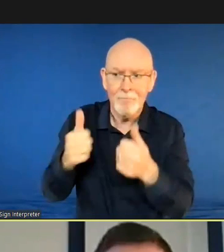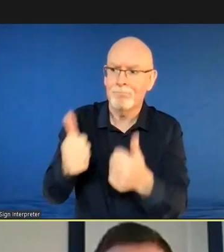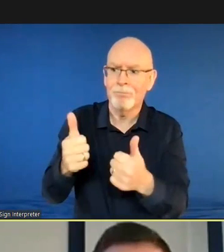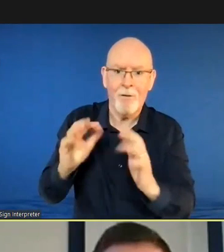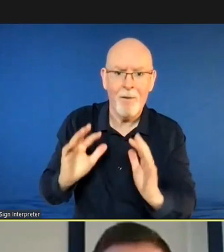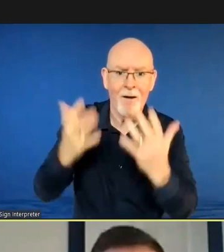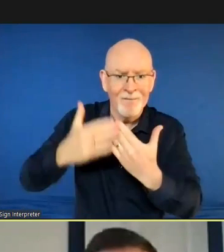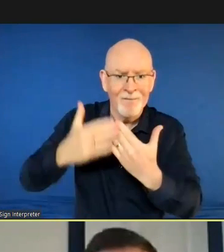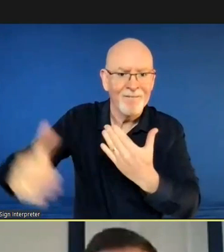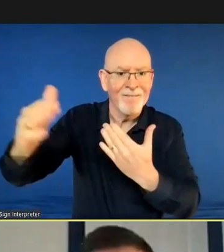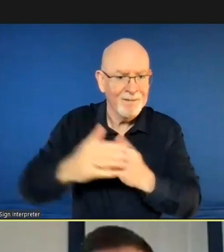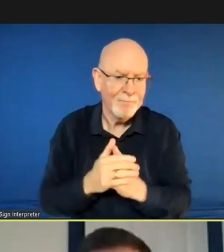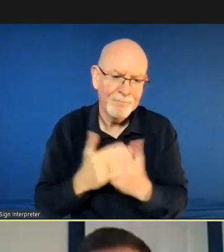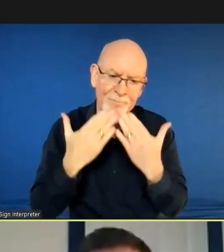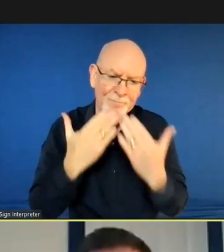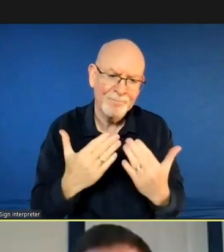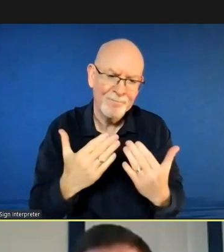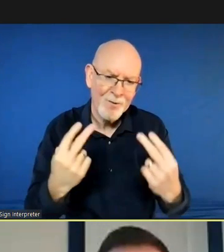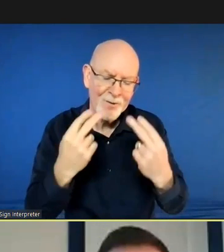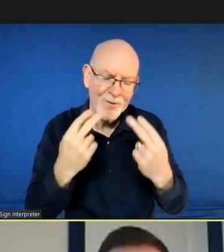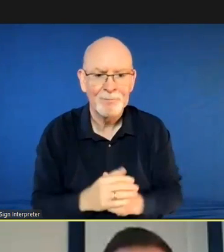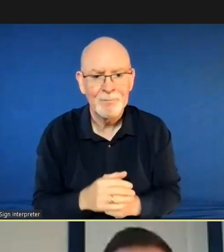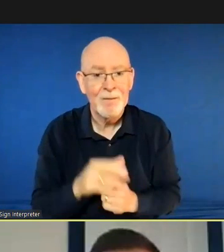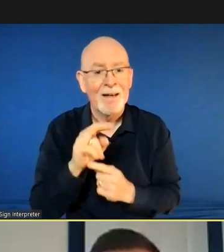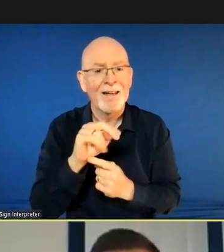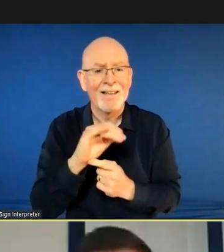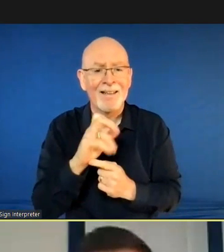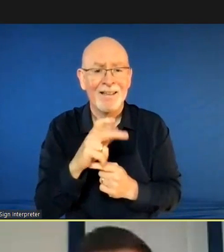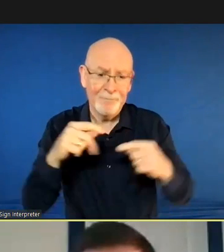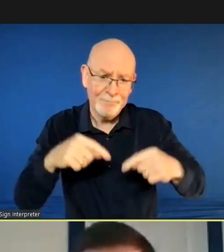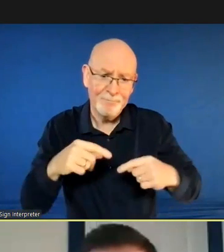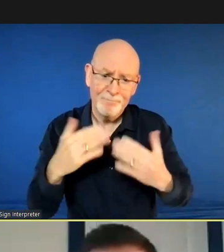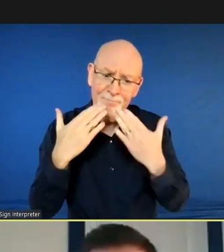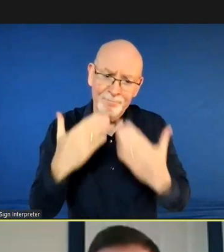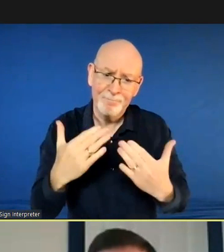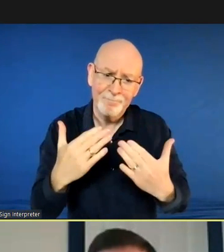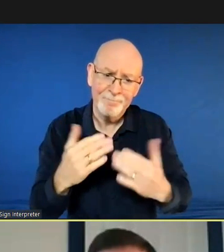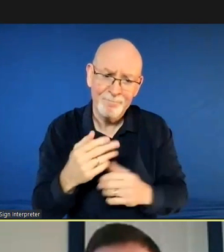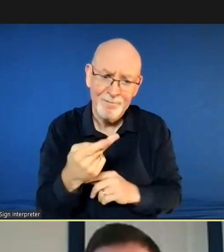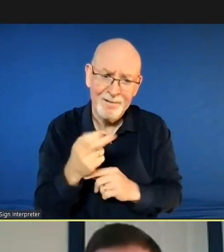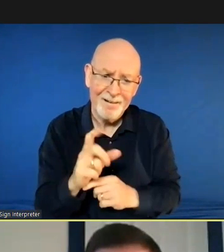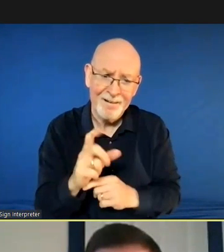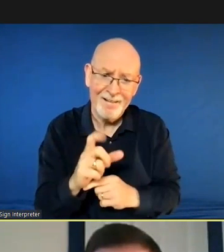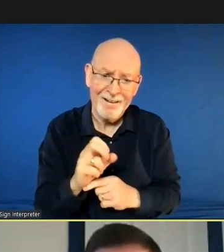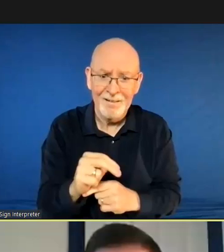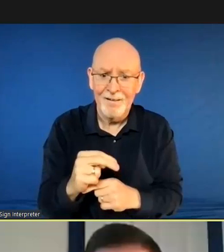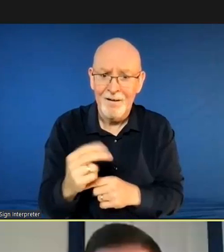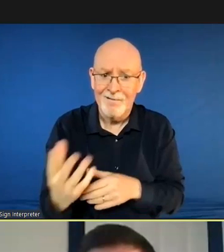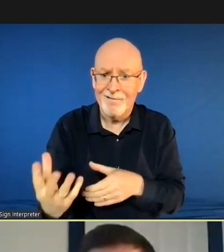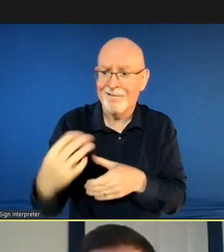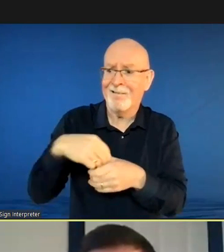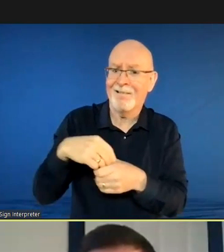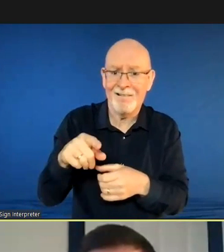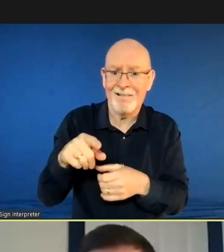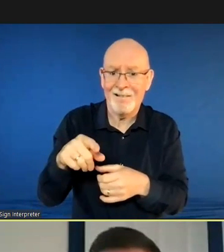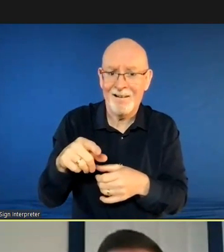Gopali Krishnan? Nita has a long experience working with the deaf community in India, as well as her own personal experience growing up within the